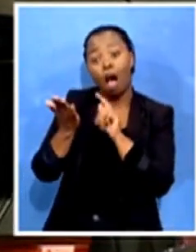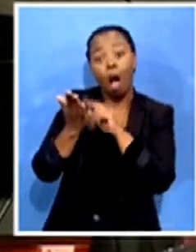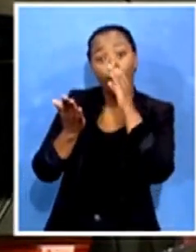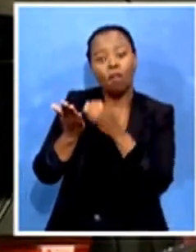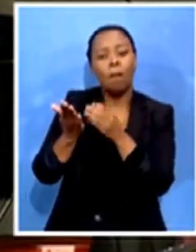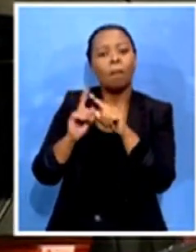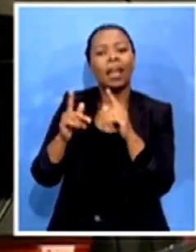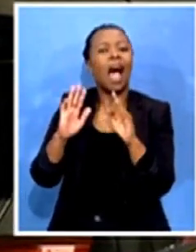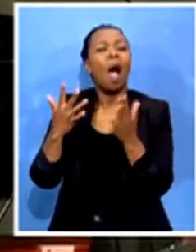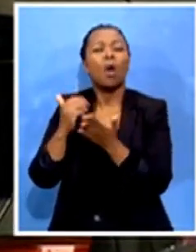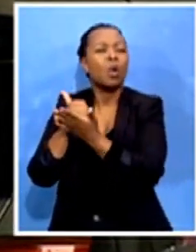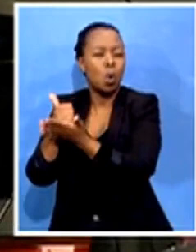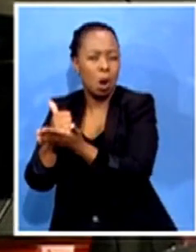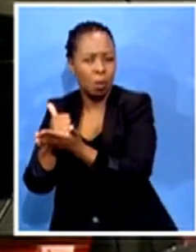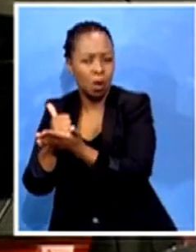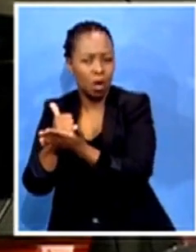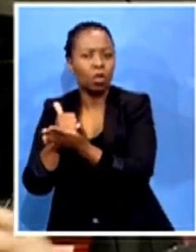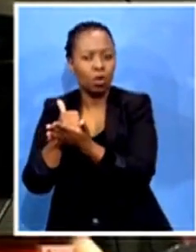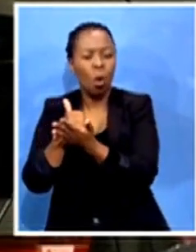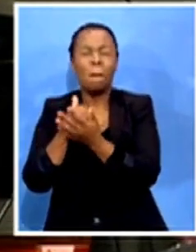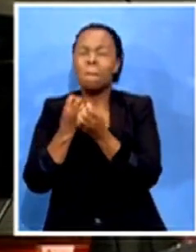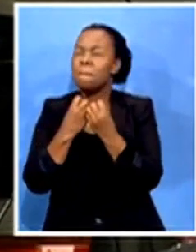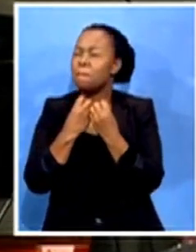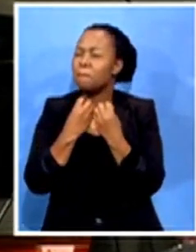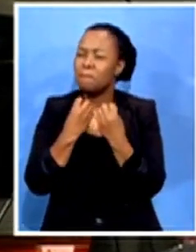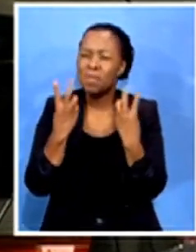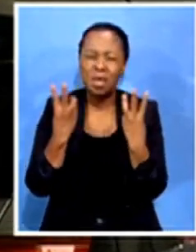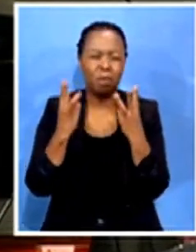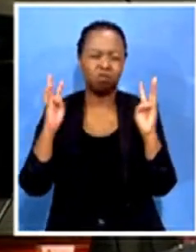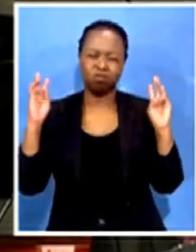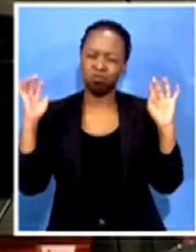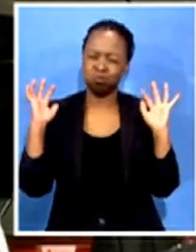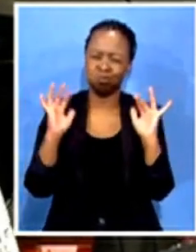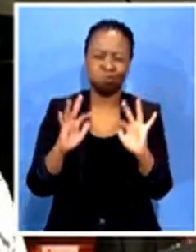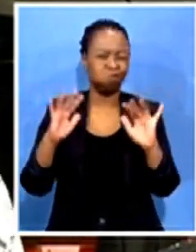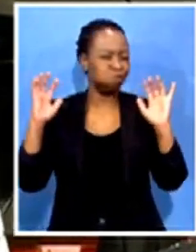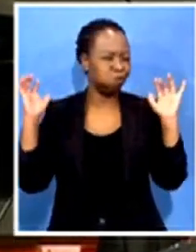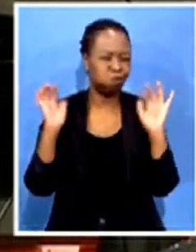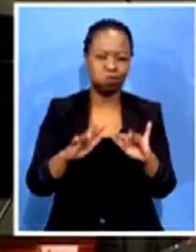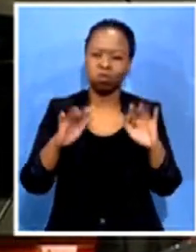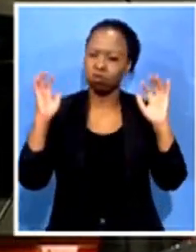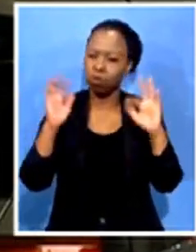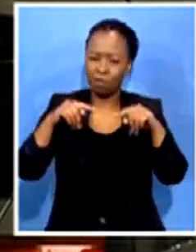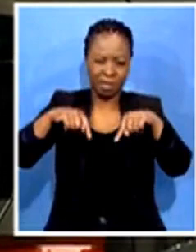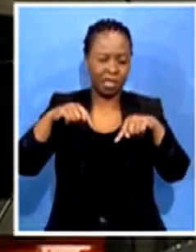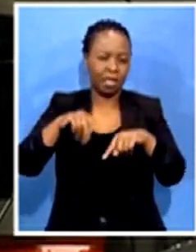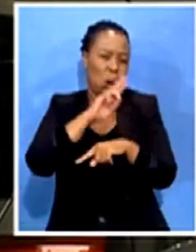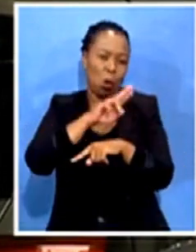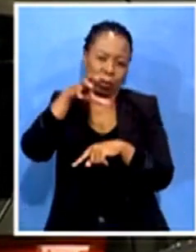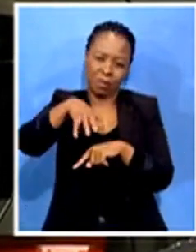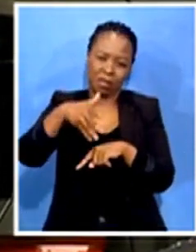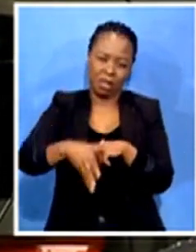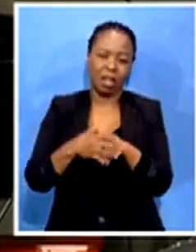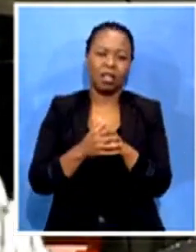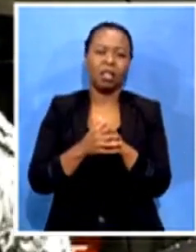people are arriving at Steve Biko. There are other facilities. The province is not